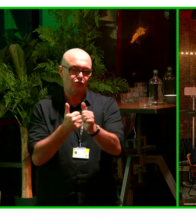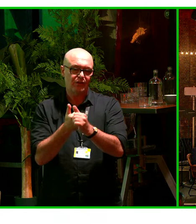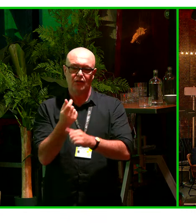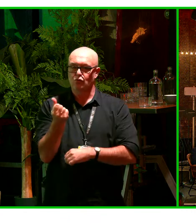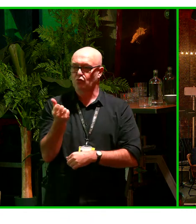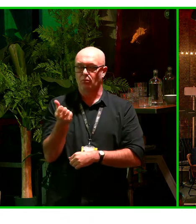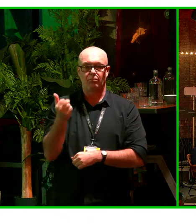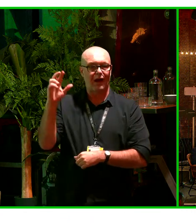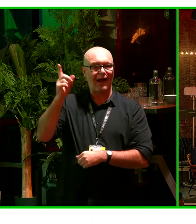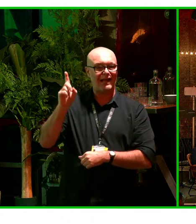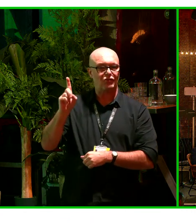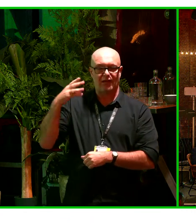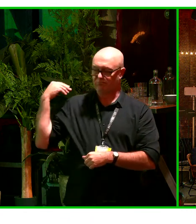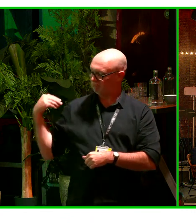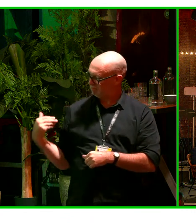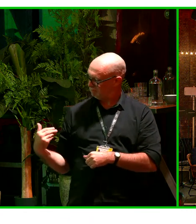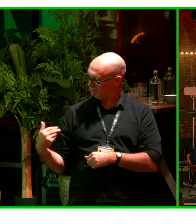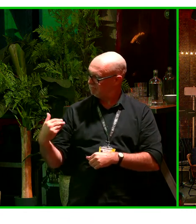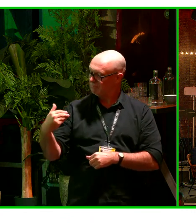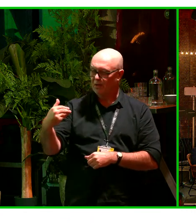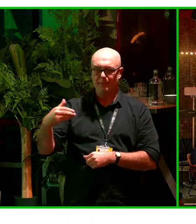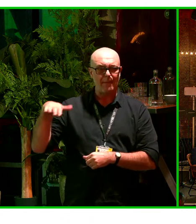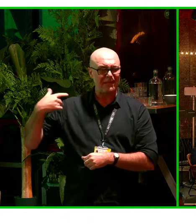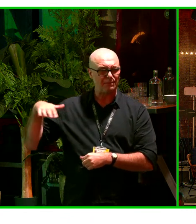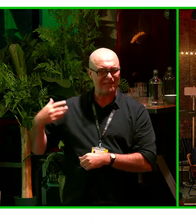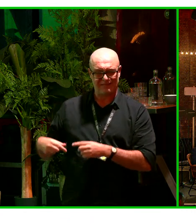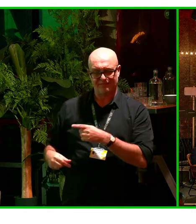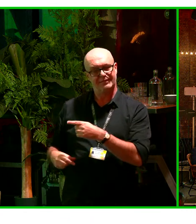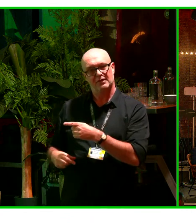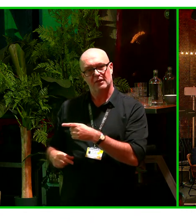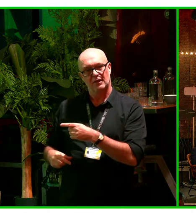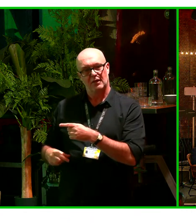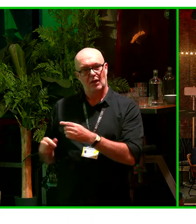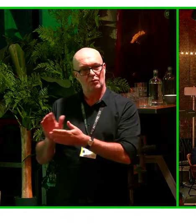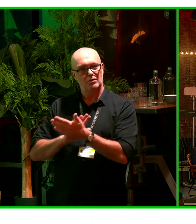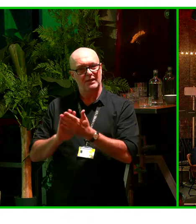Teslas for years, but they cost a huge amount of money. So